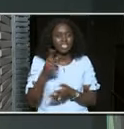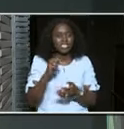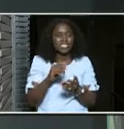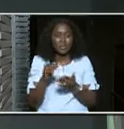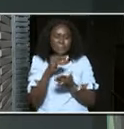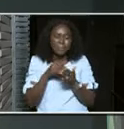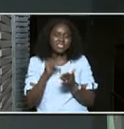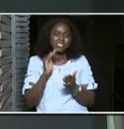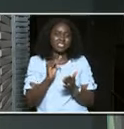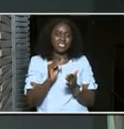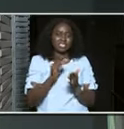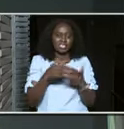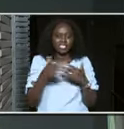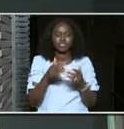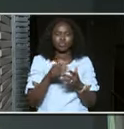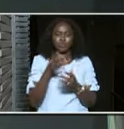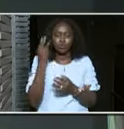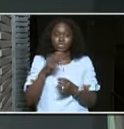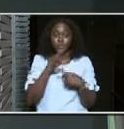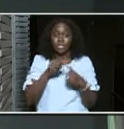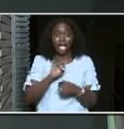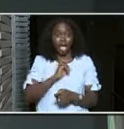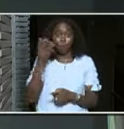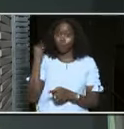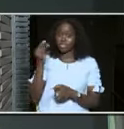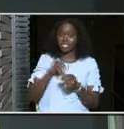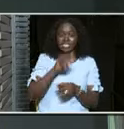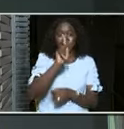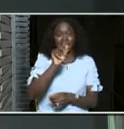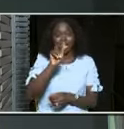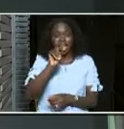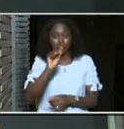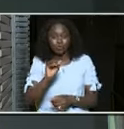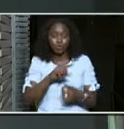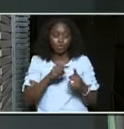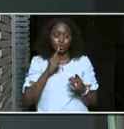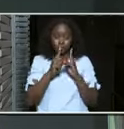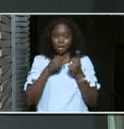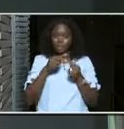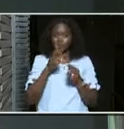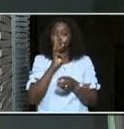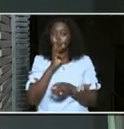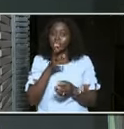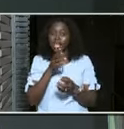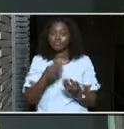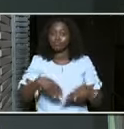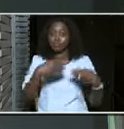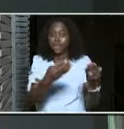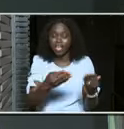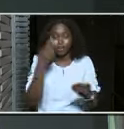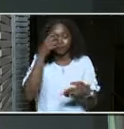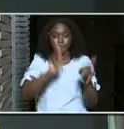was. When I was in Kano, when we were talking of water supply for the people of